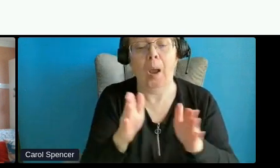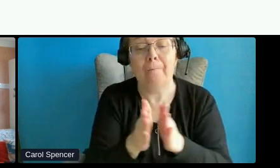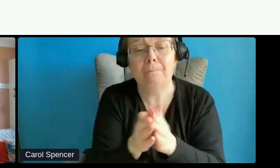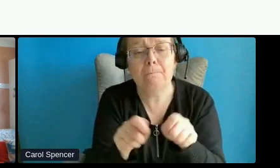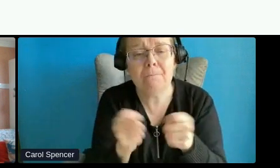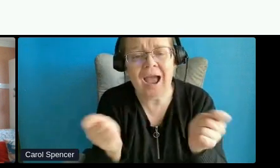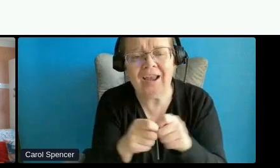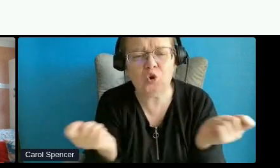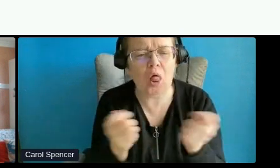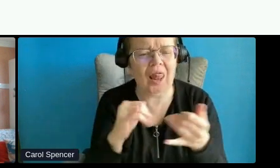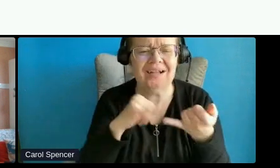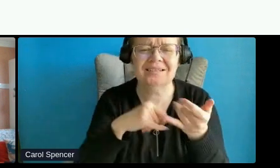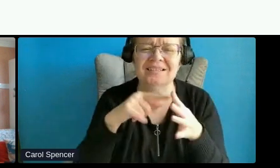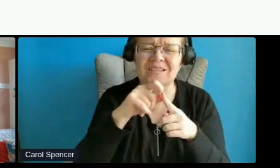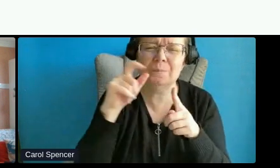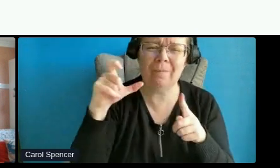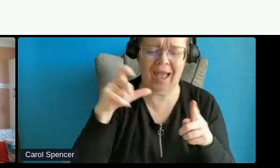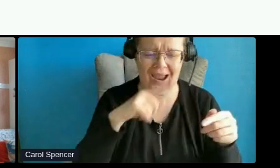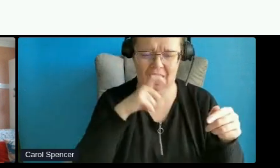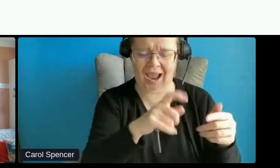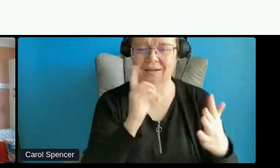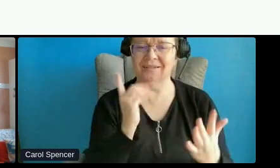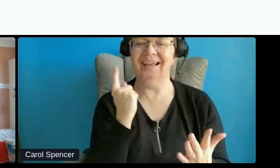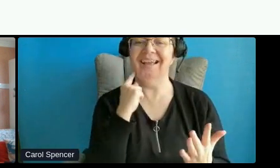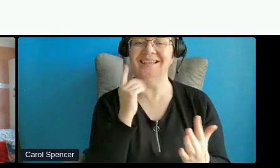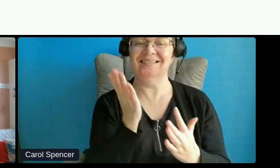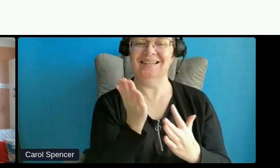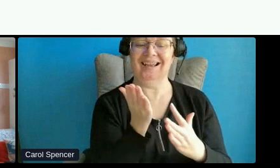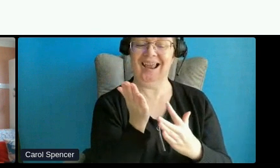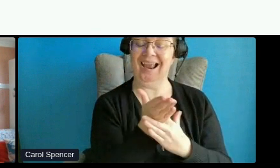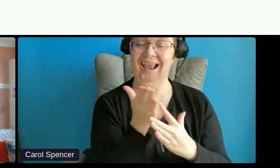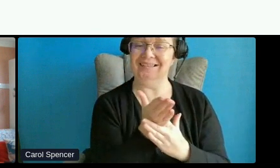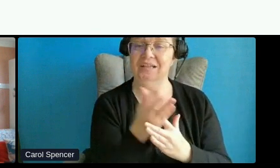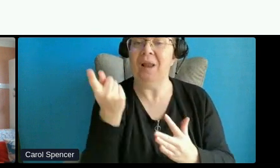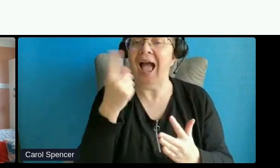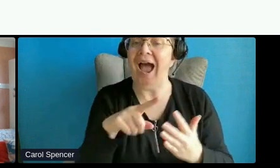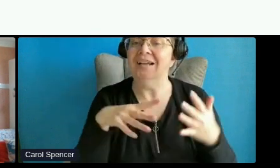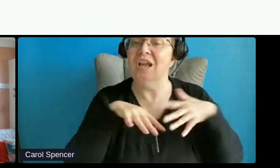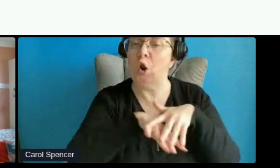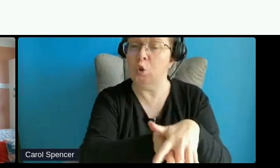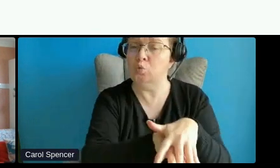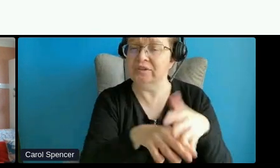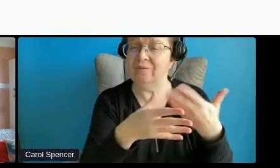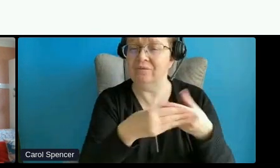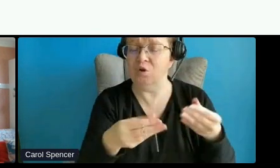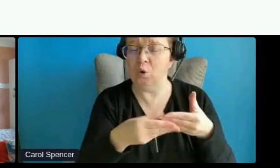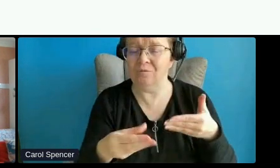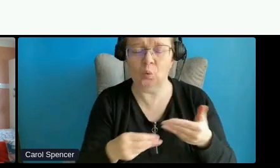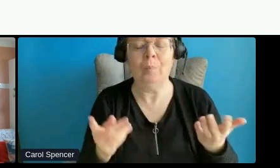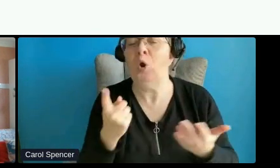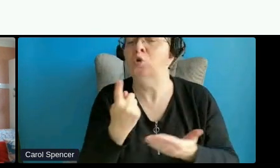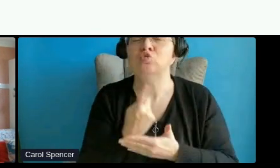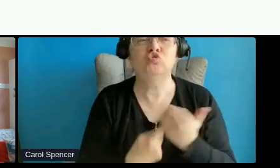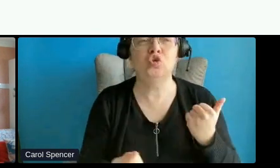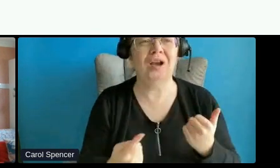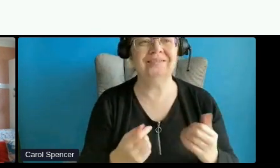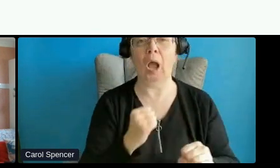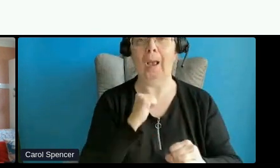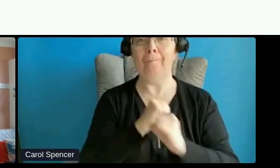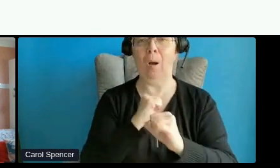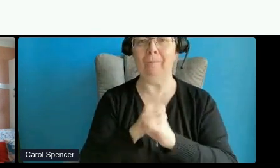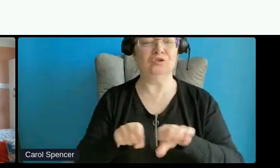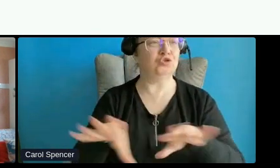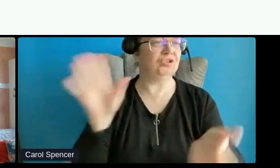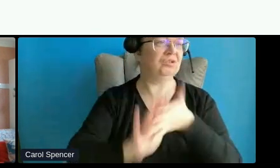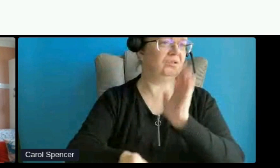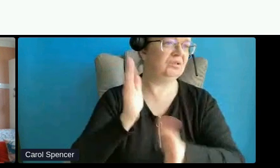and specifications are available in accessible and inclusive formats. So it's not just about publishing it, but it's about making